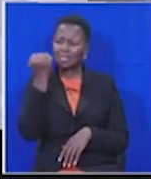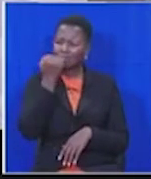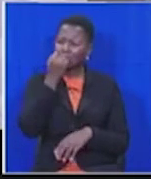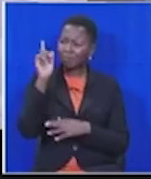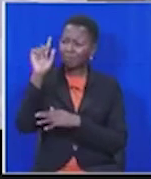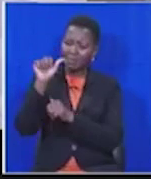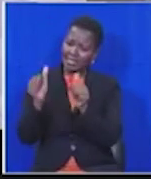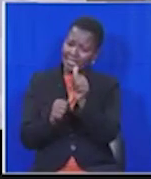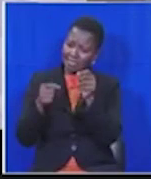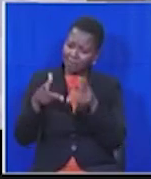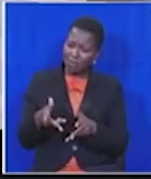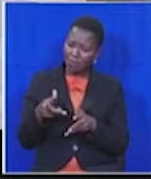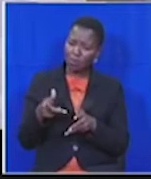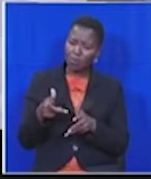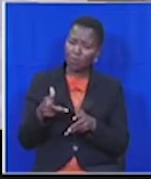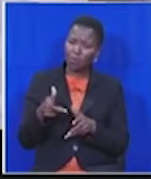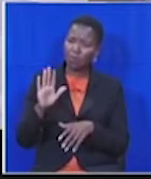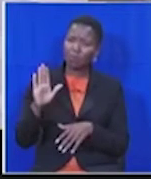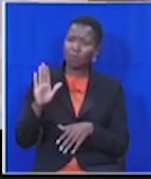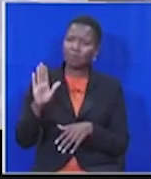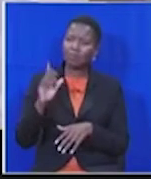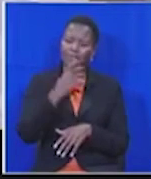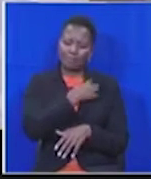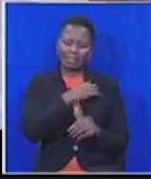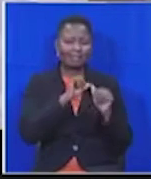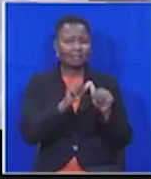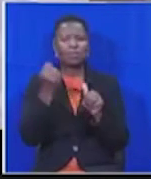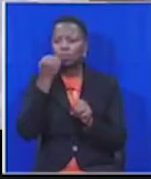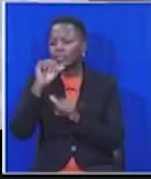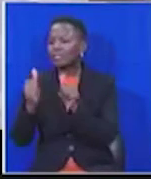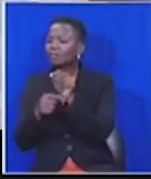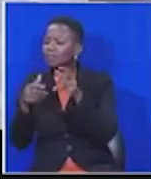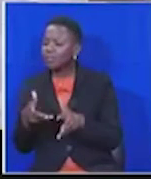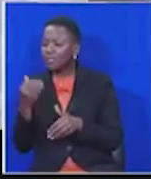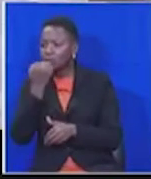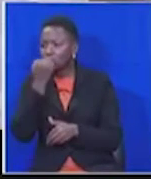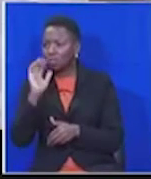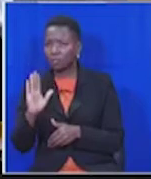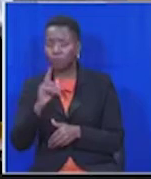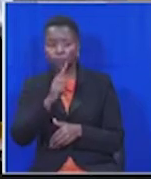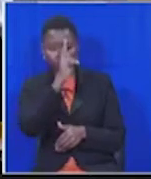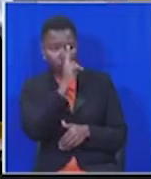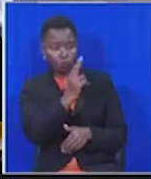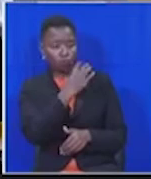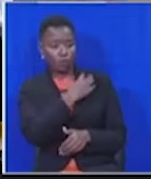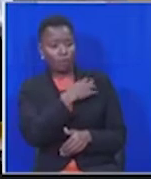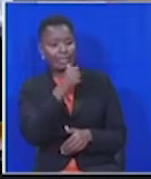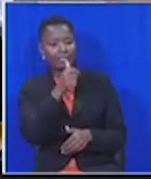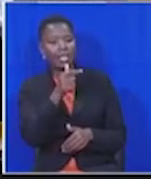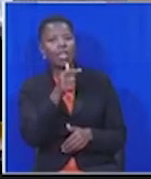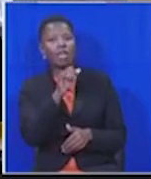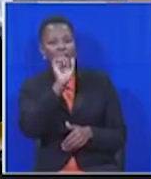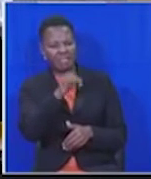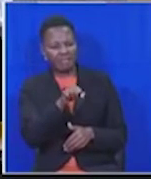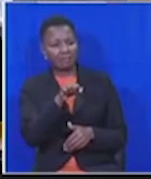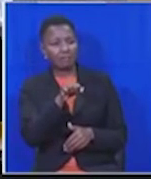shouldn't be doing unconditional stuff here. Honourable Minister, please proceed. Deputy Speaker, sorry. Yes. The Honourable Minister withdrew conditionally,